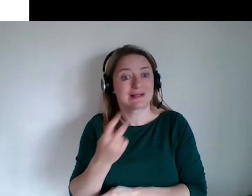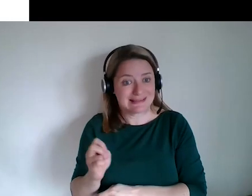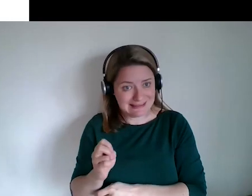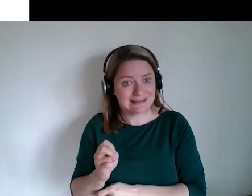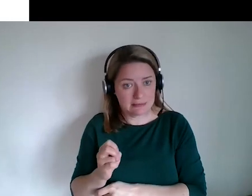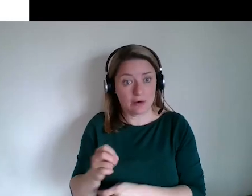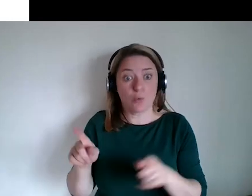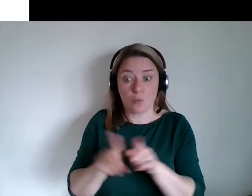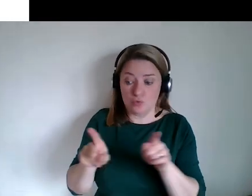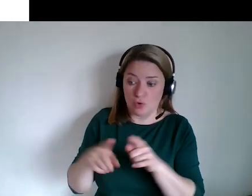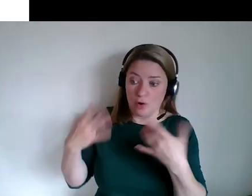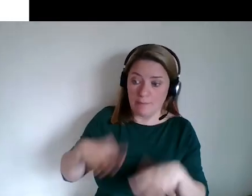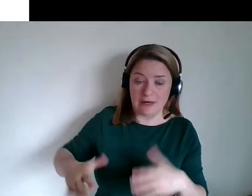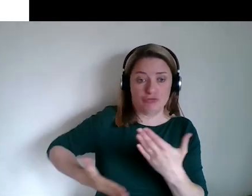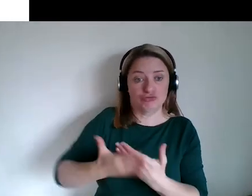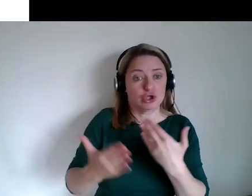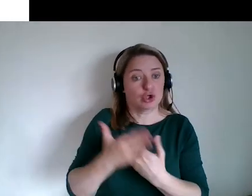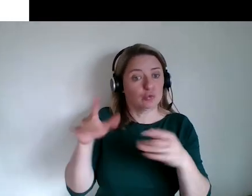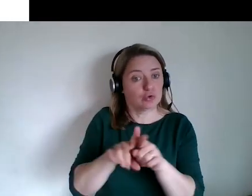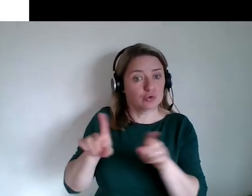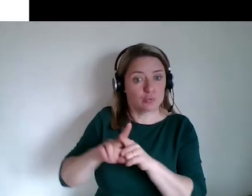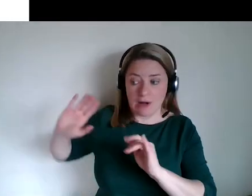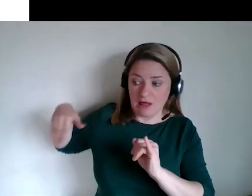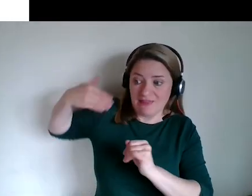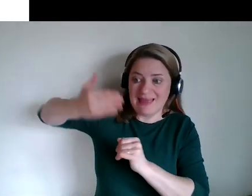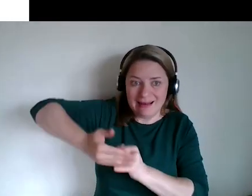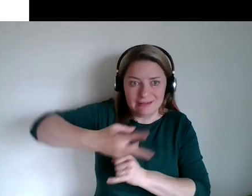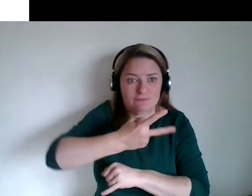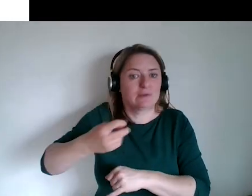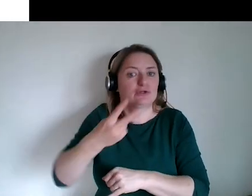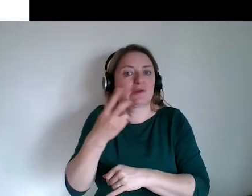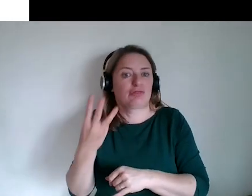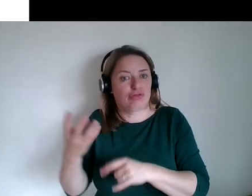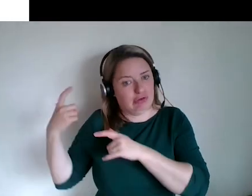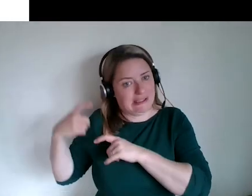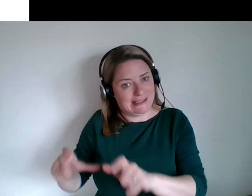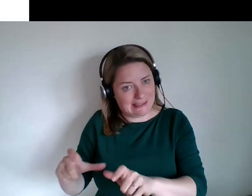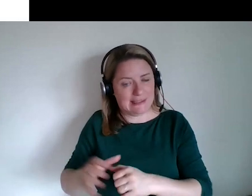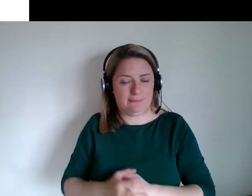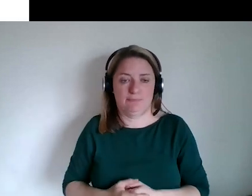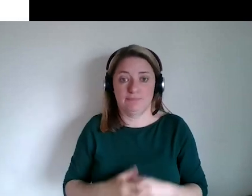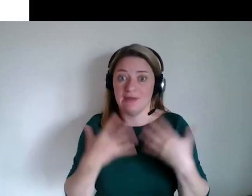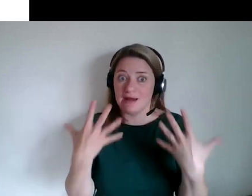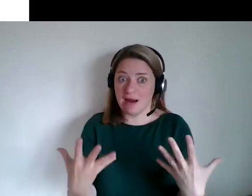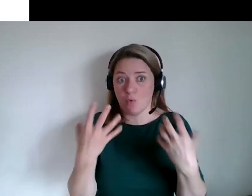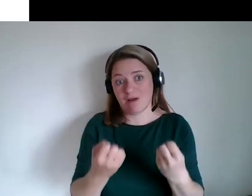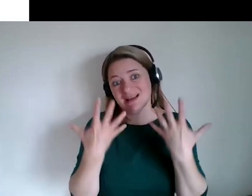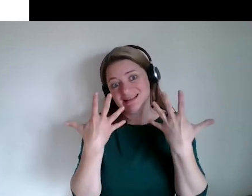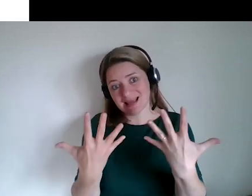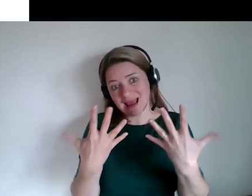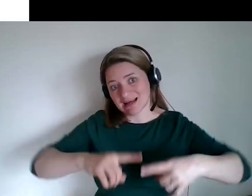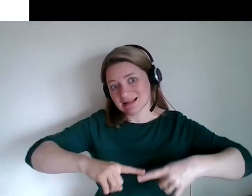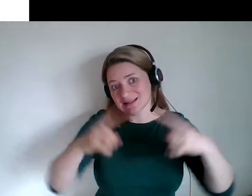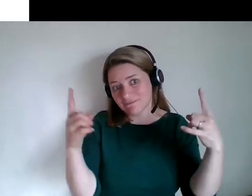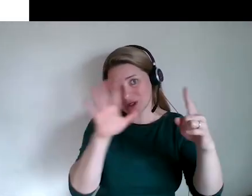been renewed at the end of 23 in the second competition. There are now 10 incubators across a